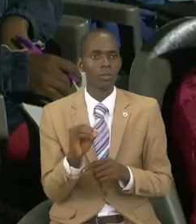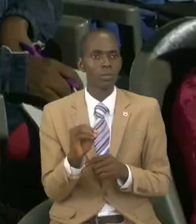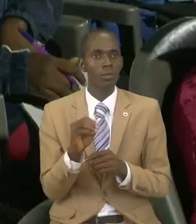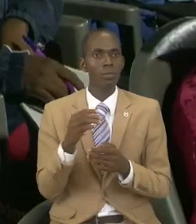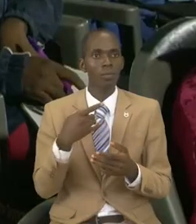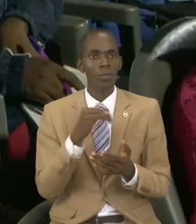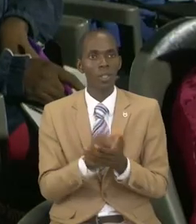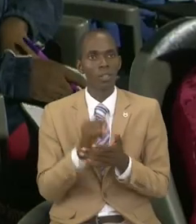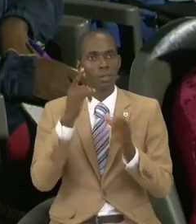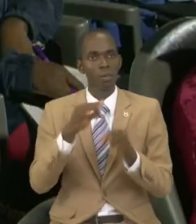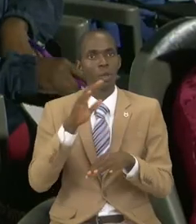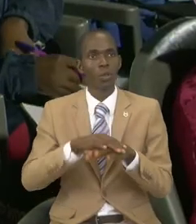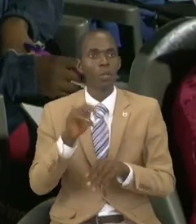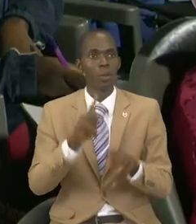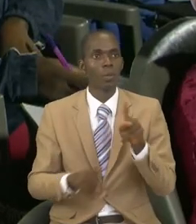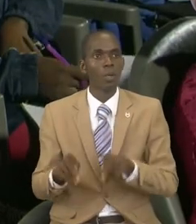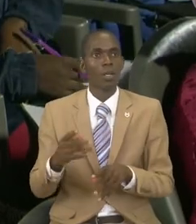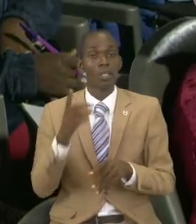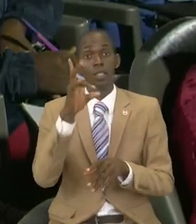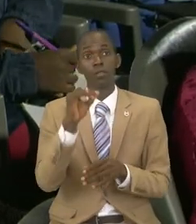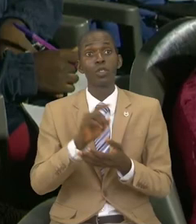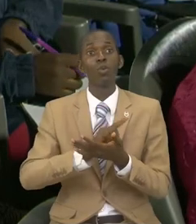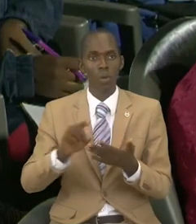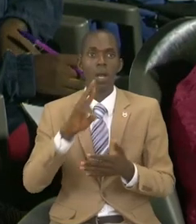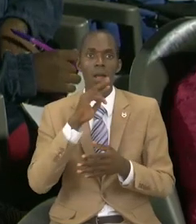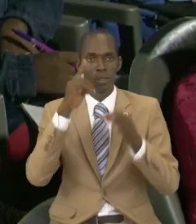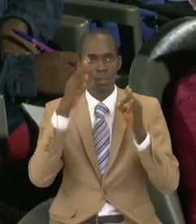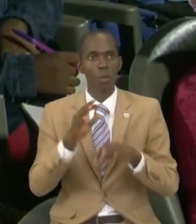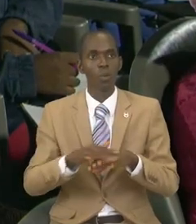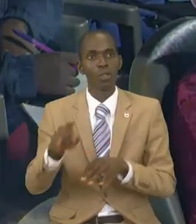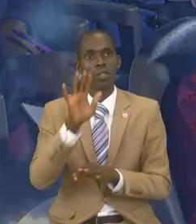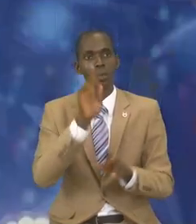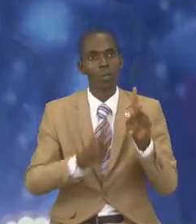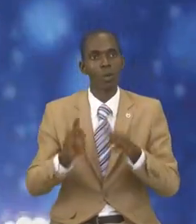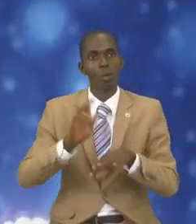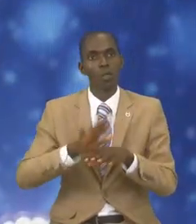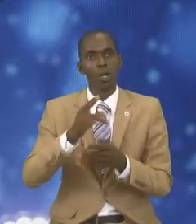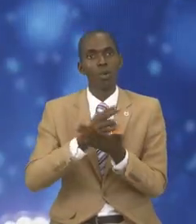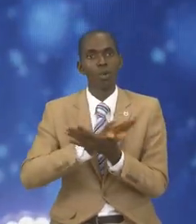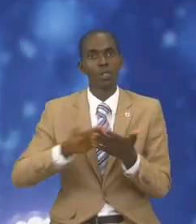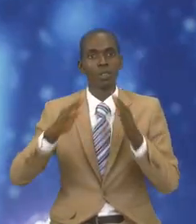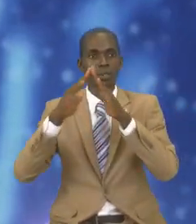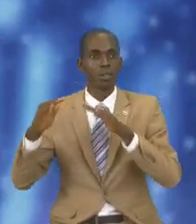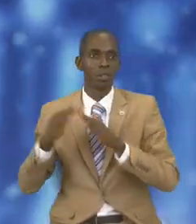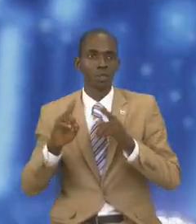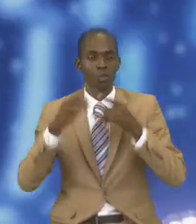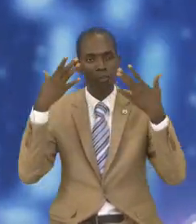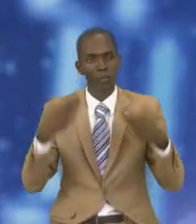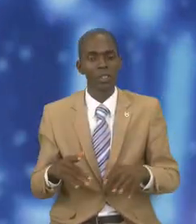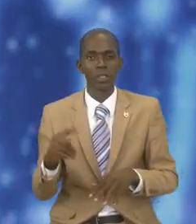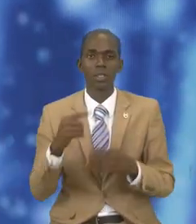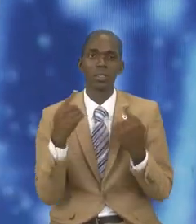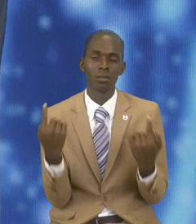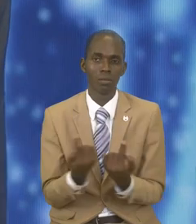people and upon thy holy city to finish transgression. When your prayer is answered, to